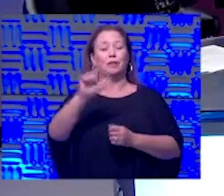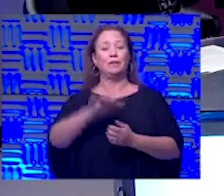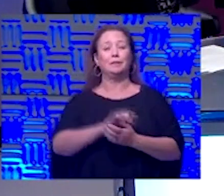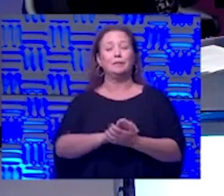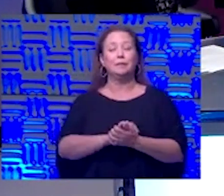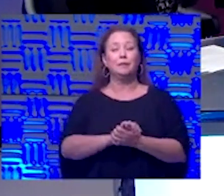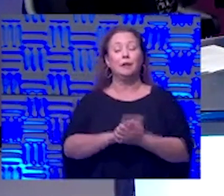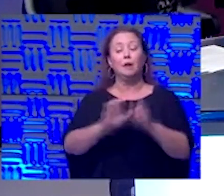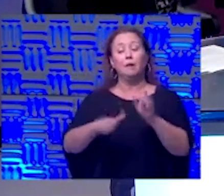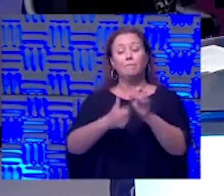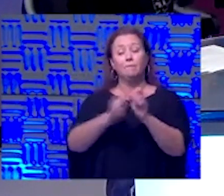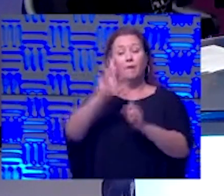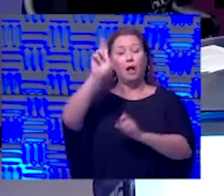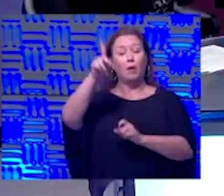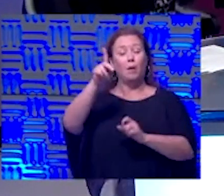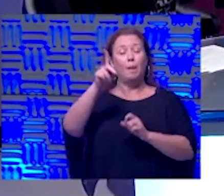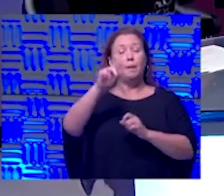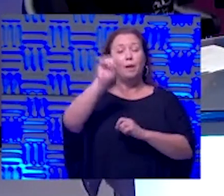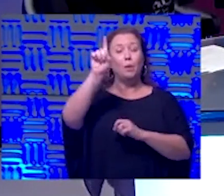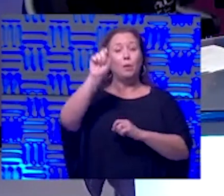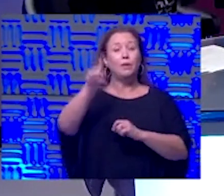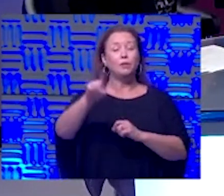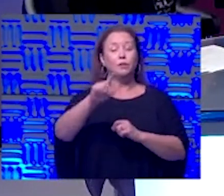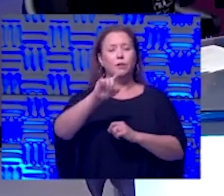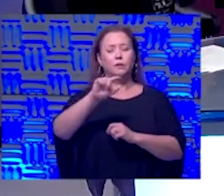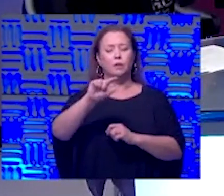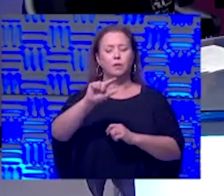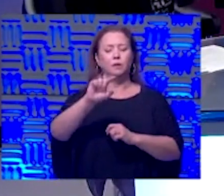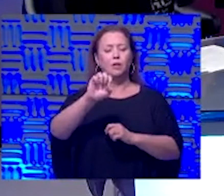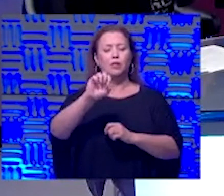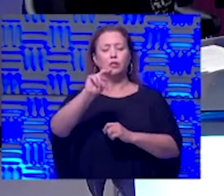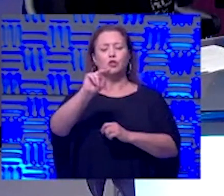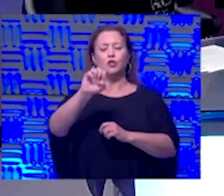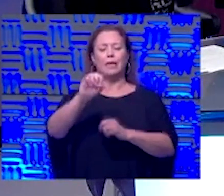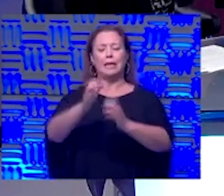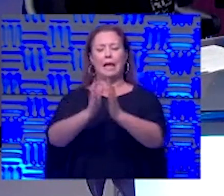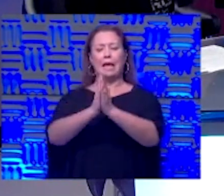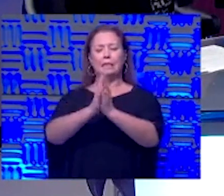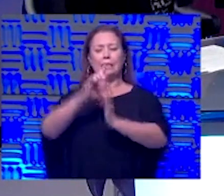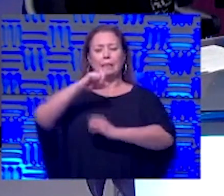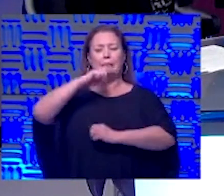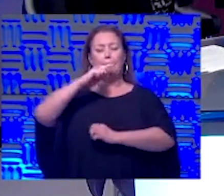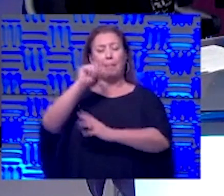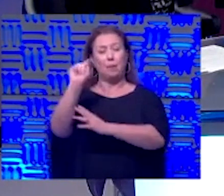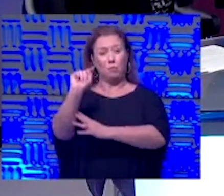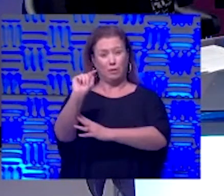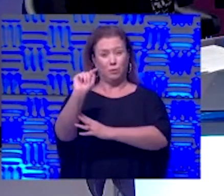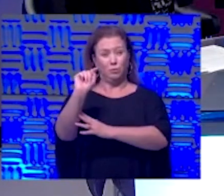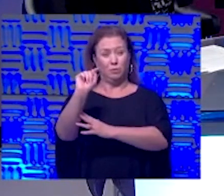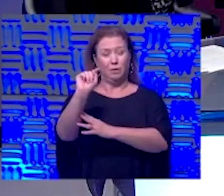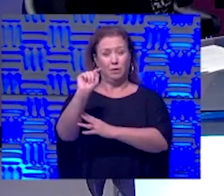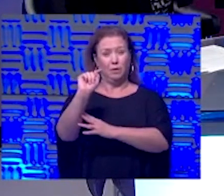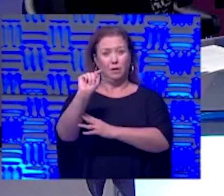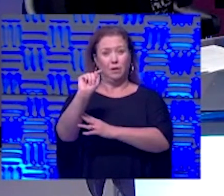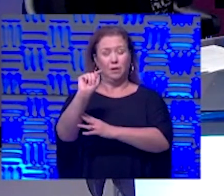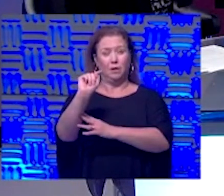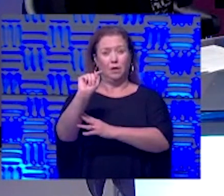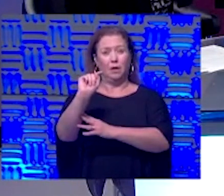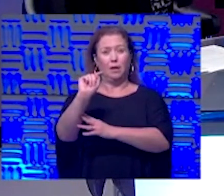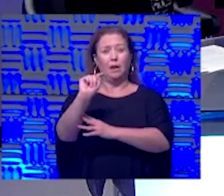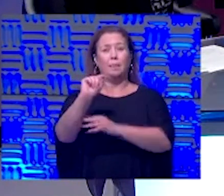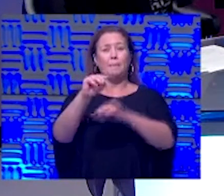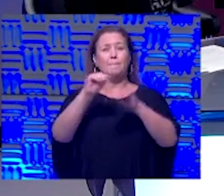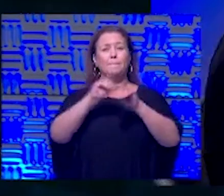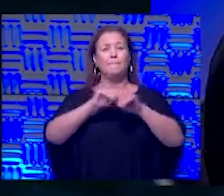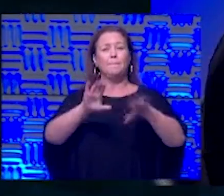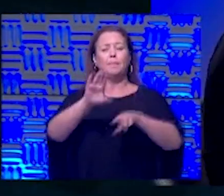Yeah, on a follow-up to that, Jean asks, in the public restrooms, are the hand blow